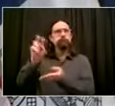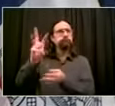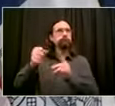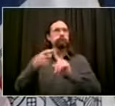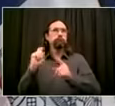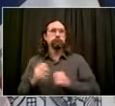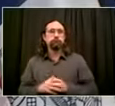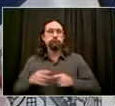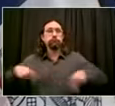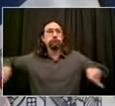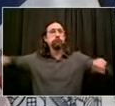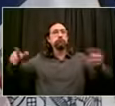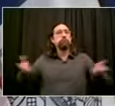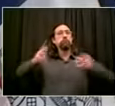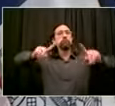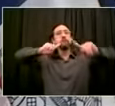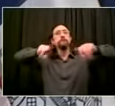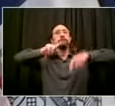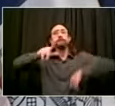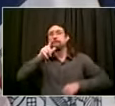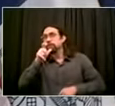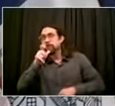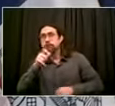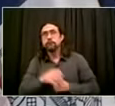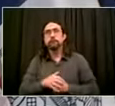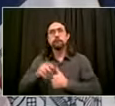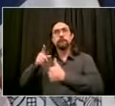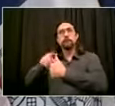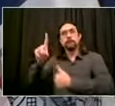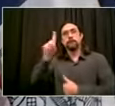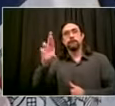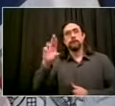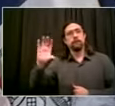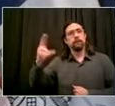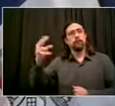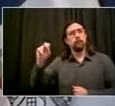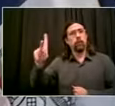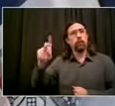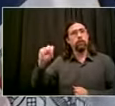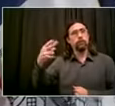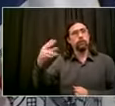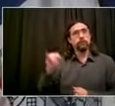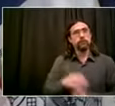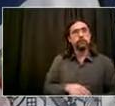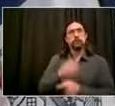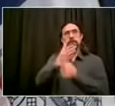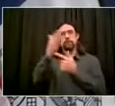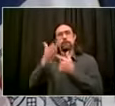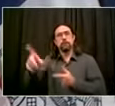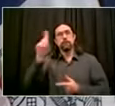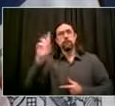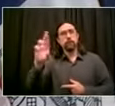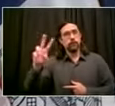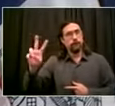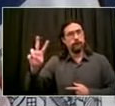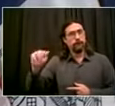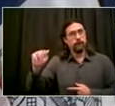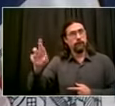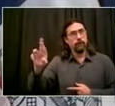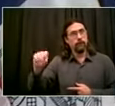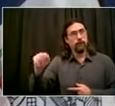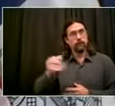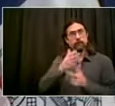today, we have Health Commissioner Dr. Dave Chachki, Senior Advisor Dr. Jay Varma, Laura Wood, Senior Advisor and General